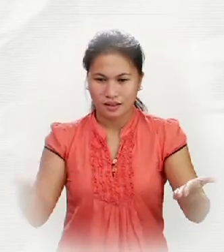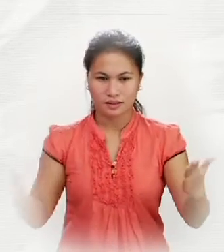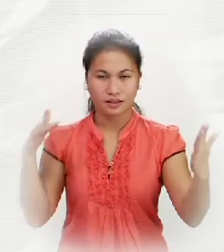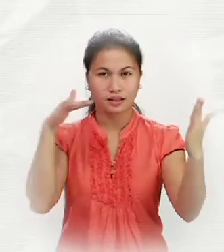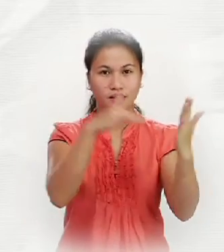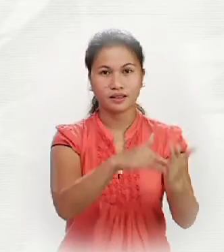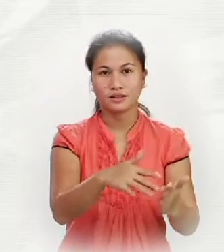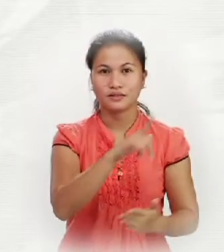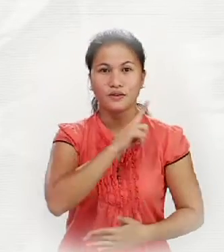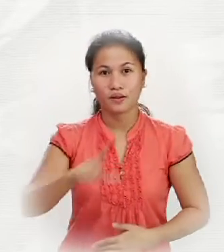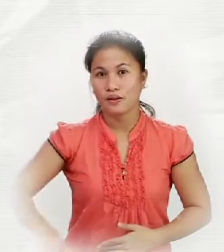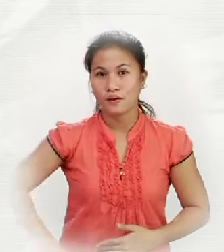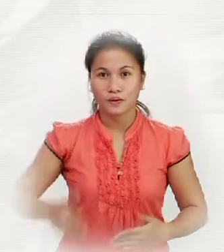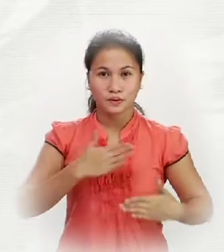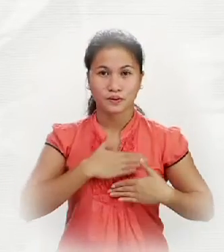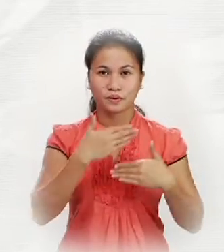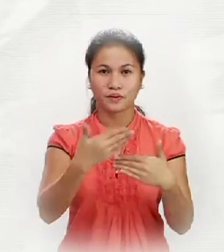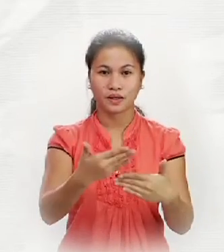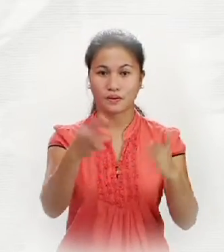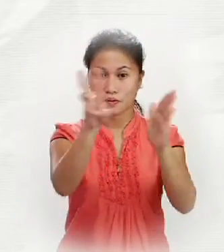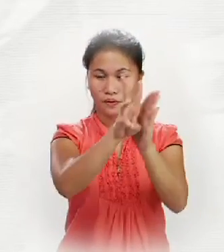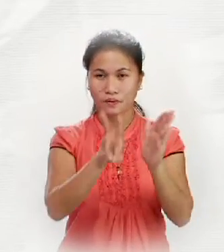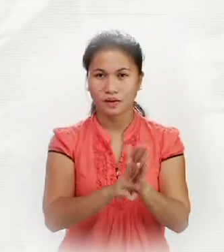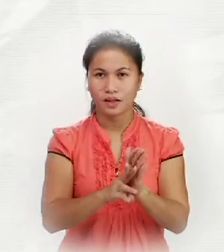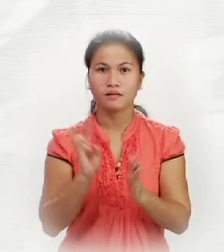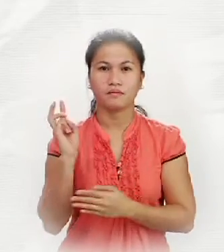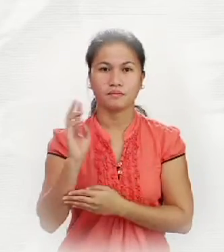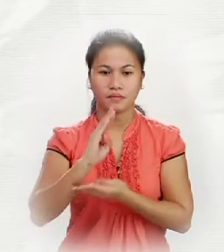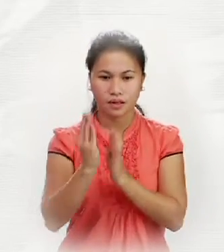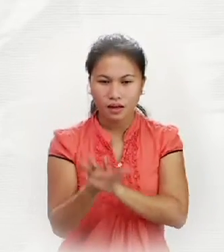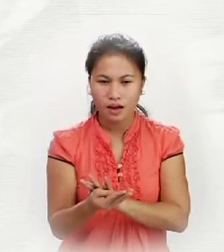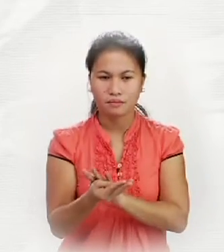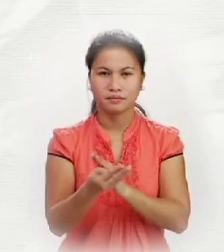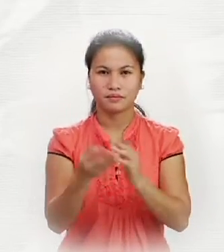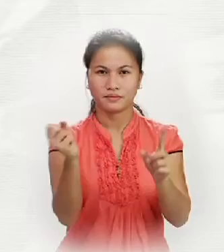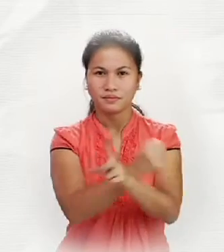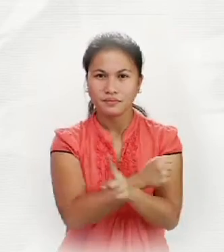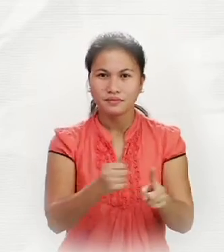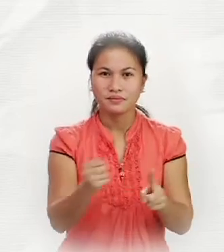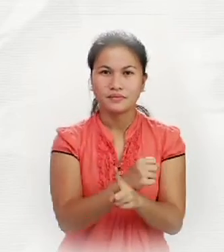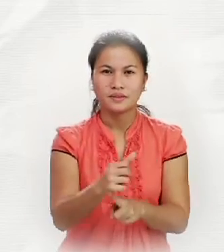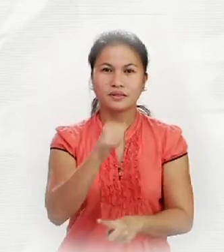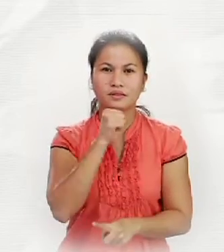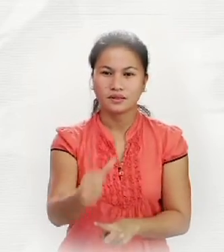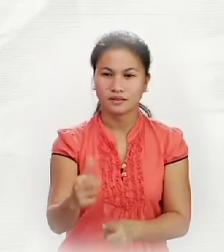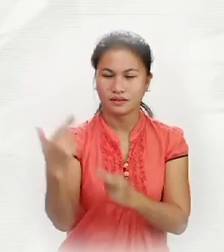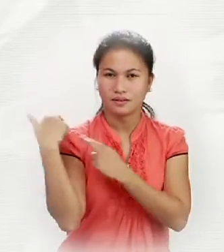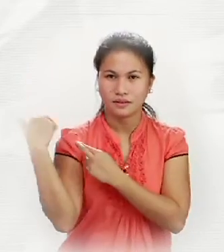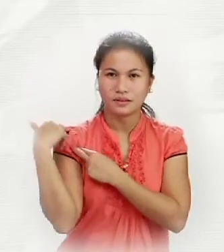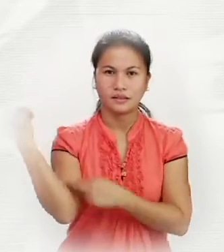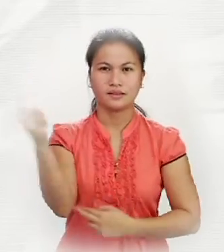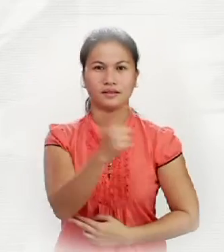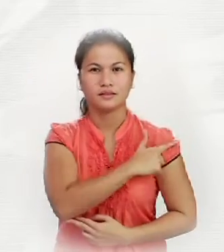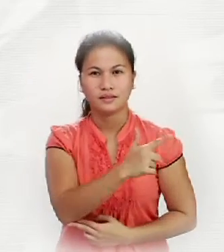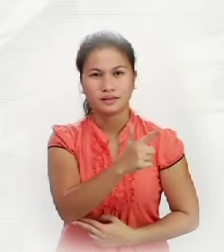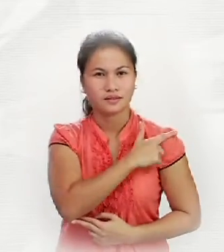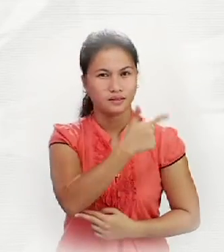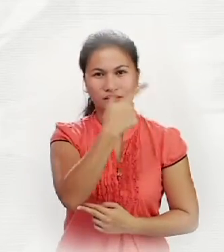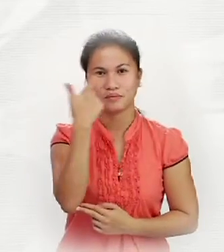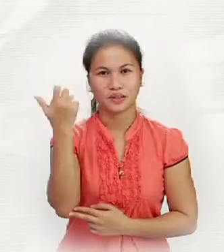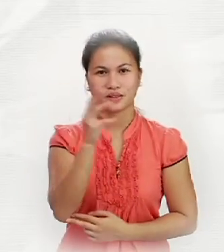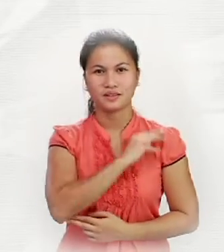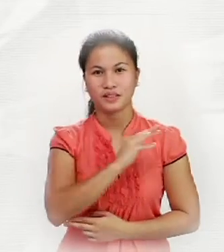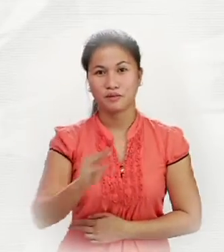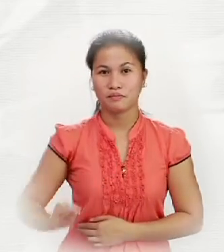His will, and we also become abusive, irresponsible, lazy, because the